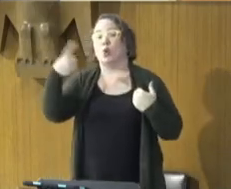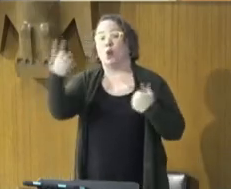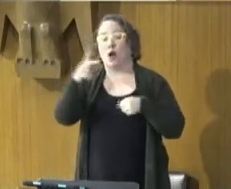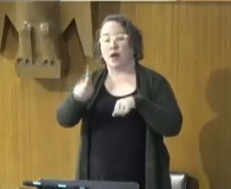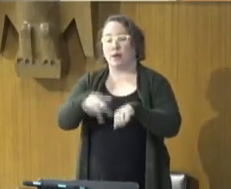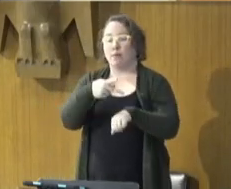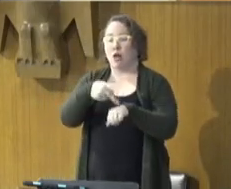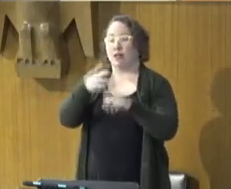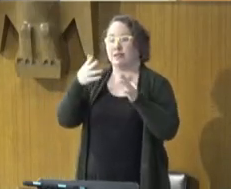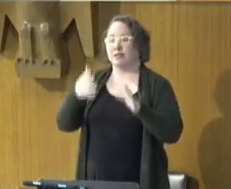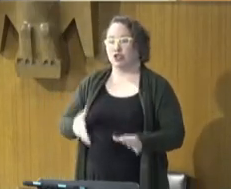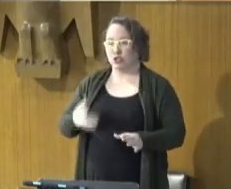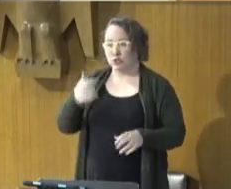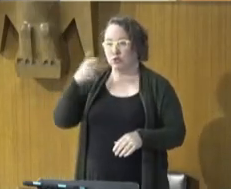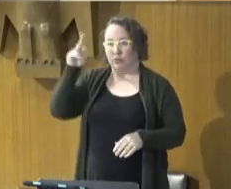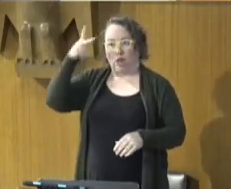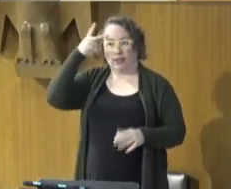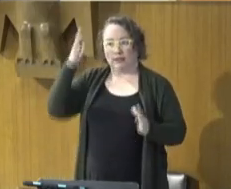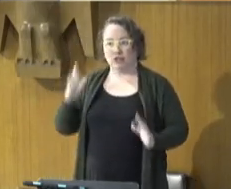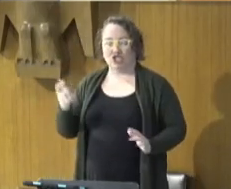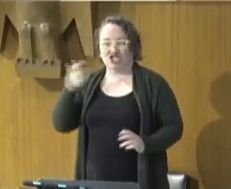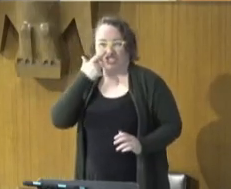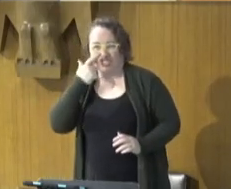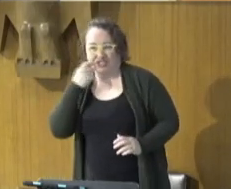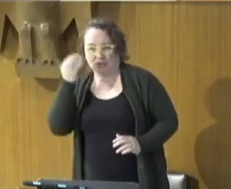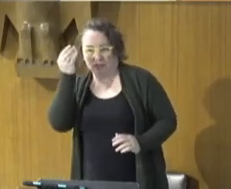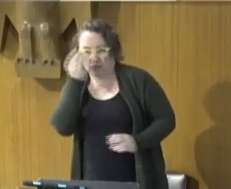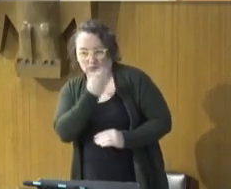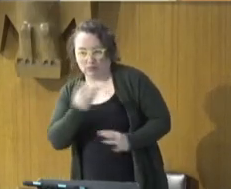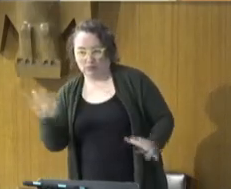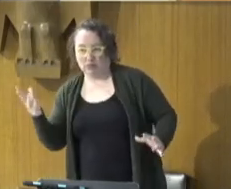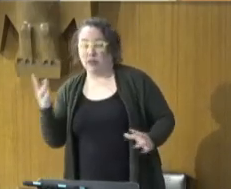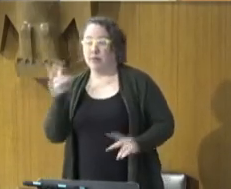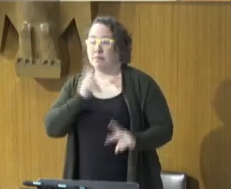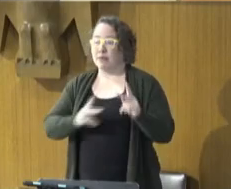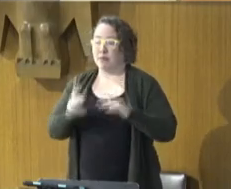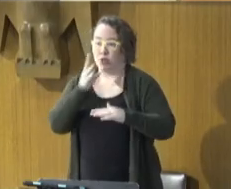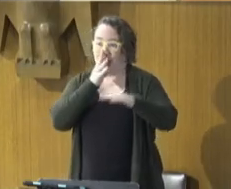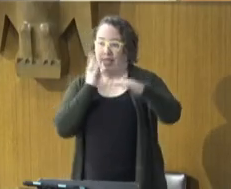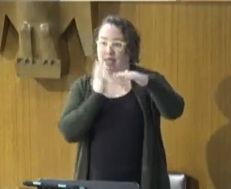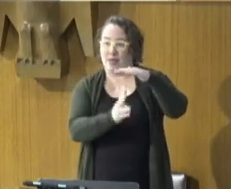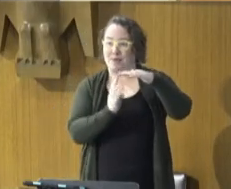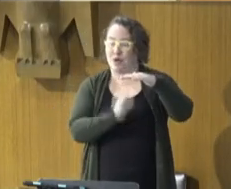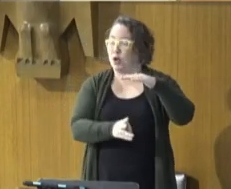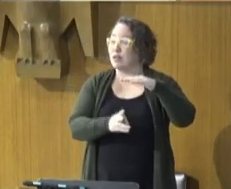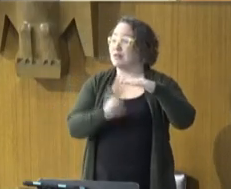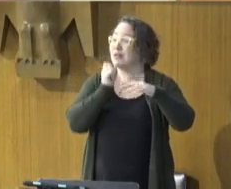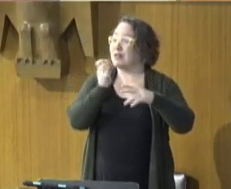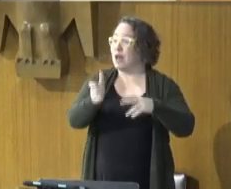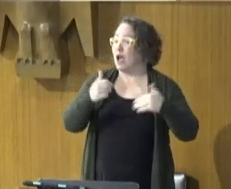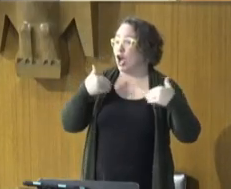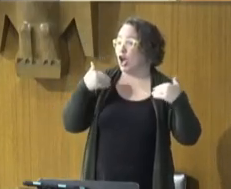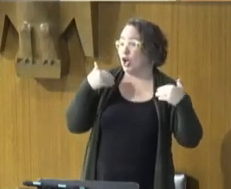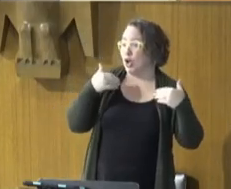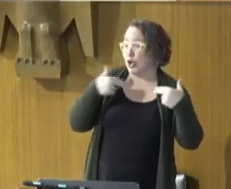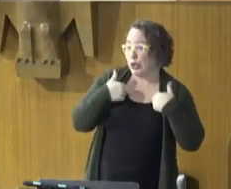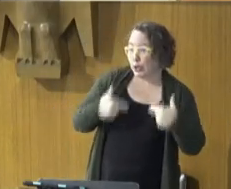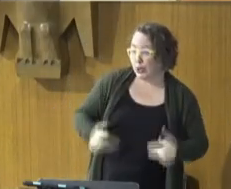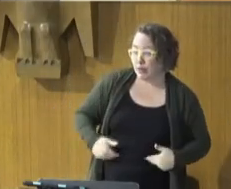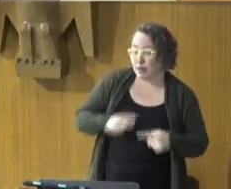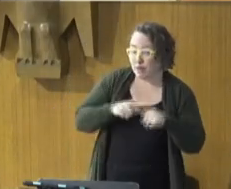own country declared that immigrants coming to the United States were not even human, that they were animals.